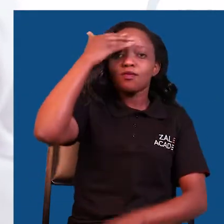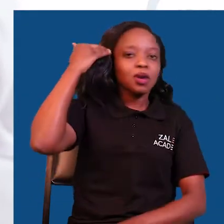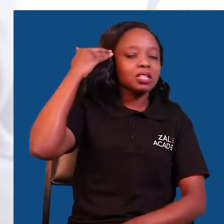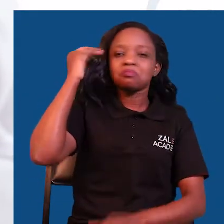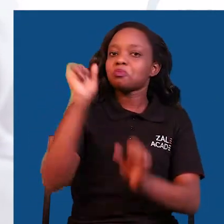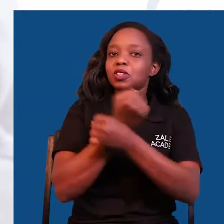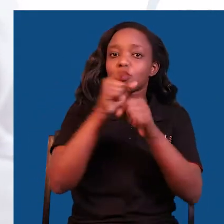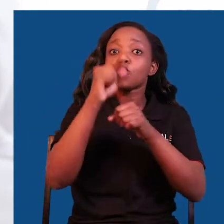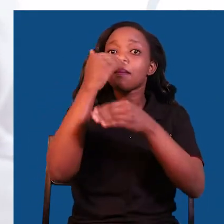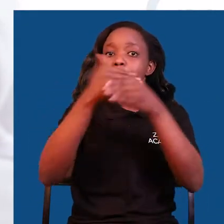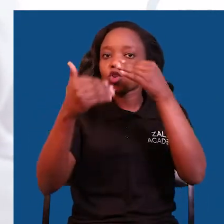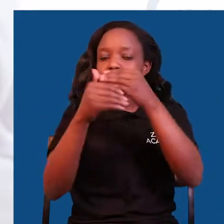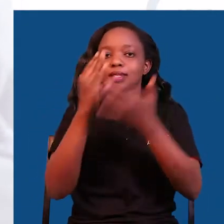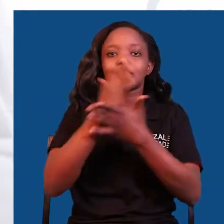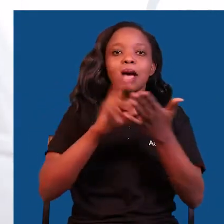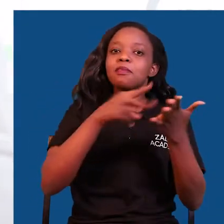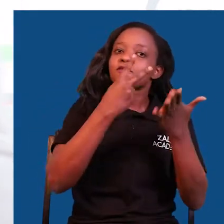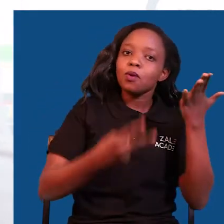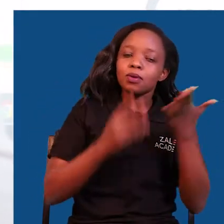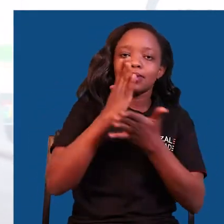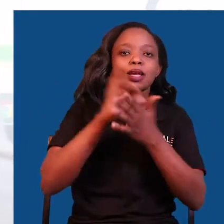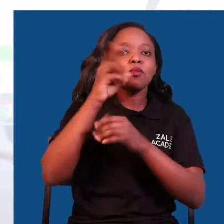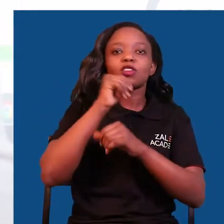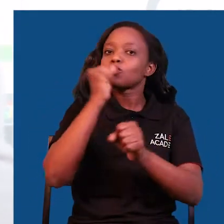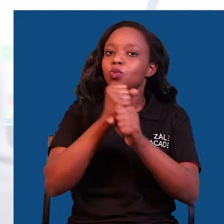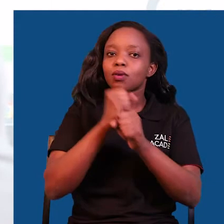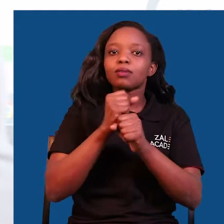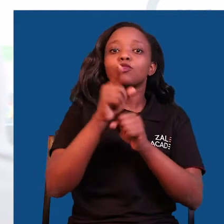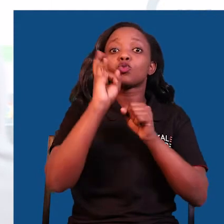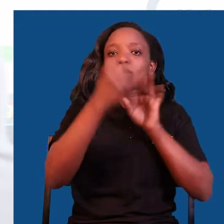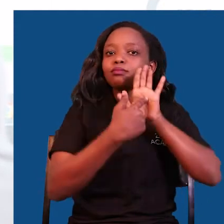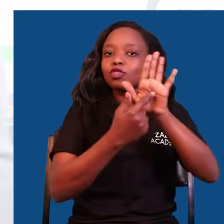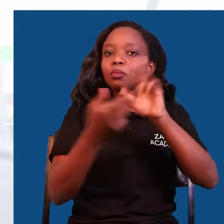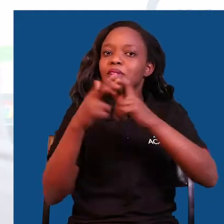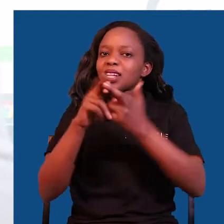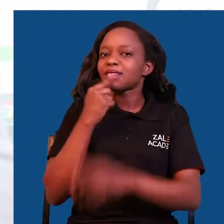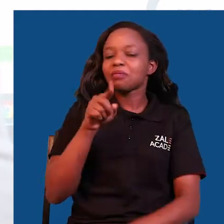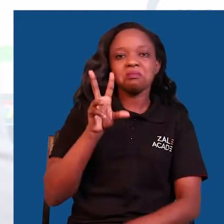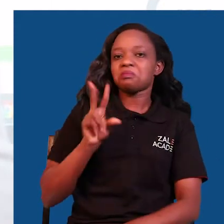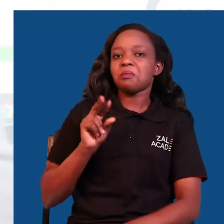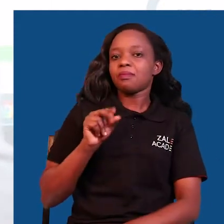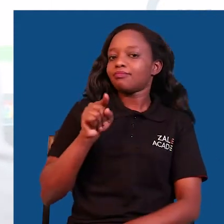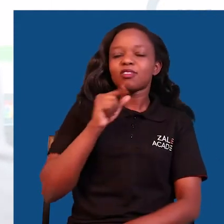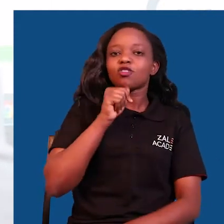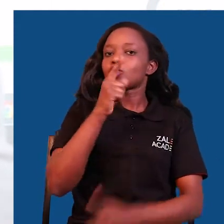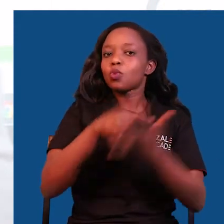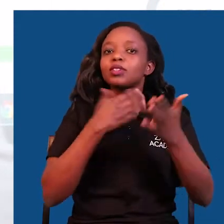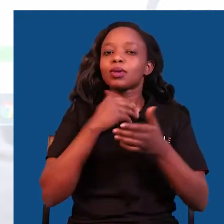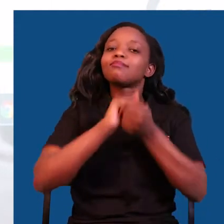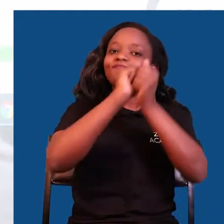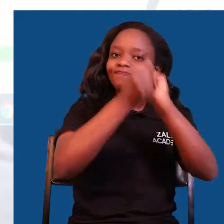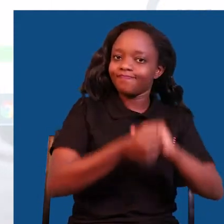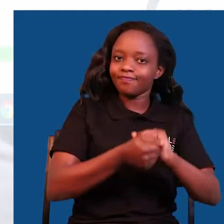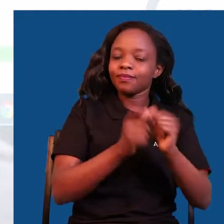about it. You will build, some things will fall, some things will not work. You will show your relative will be like, no, this is not what I